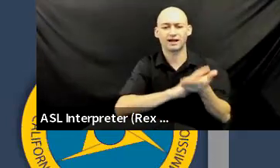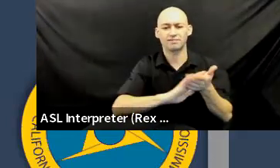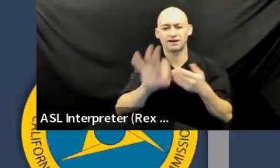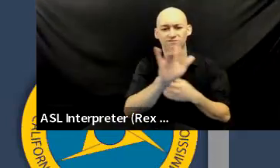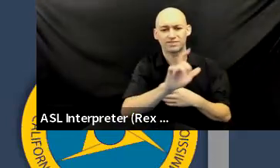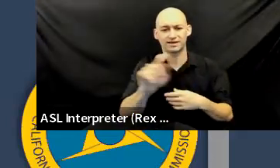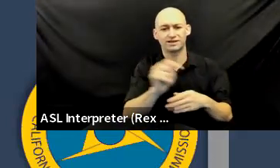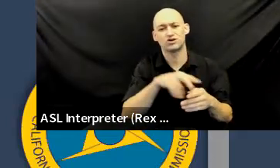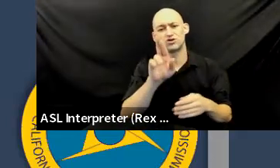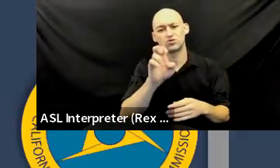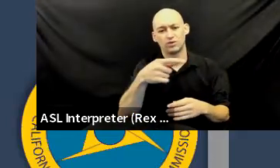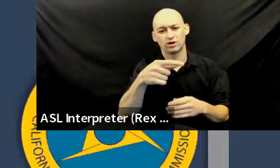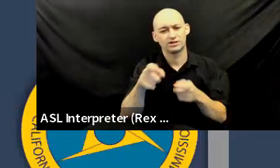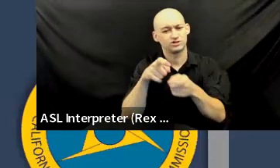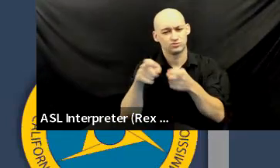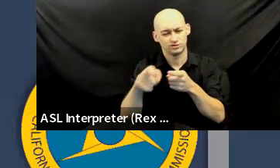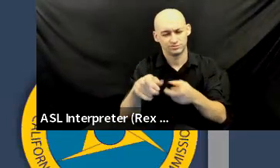regulations. An estimated